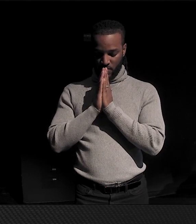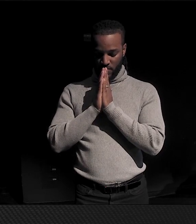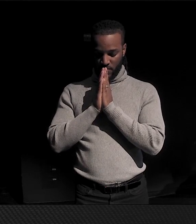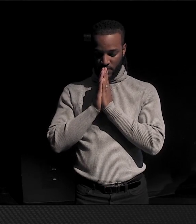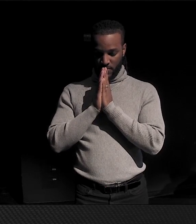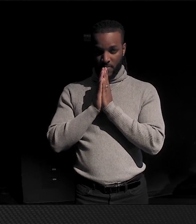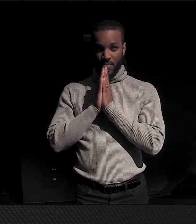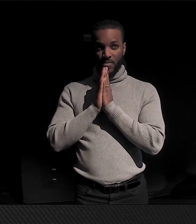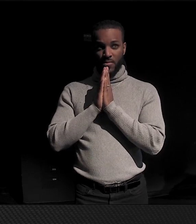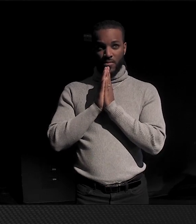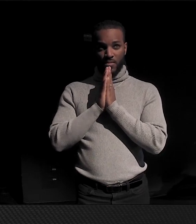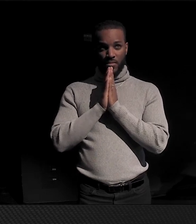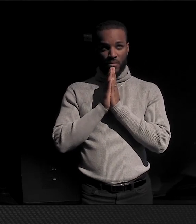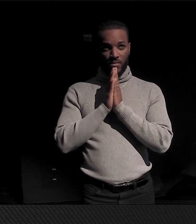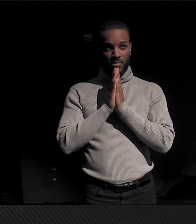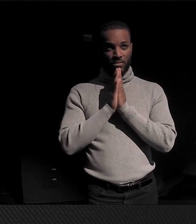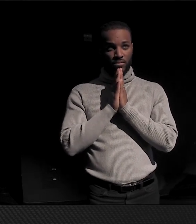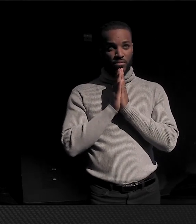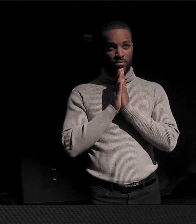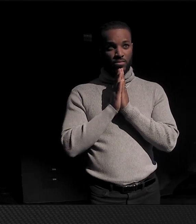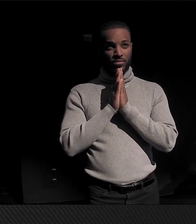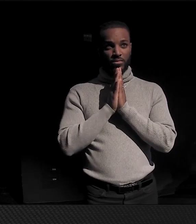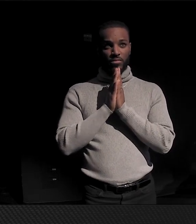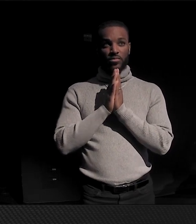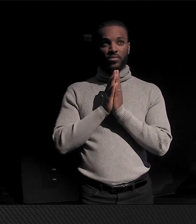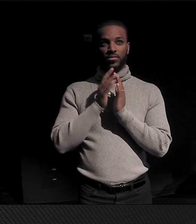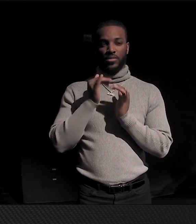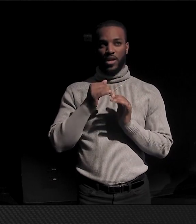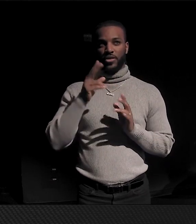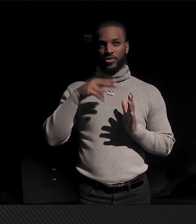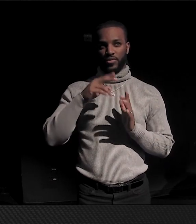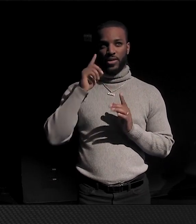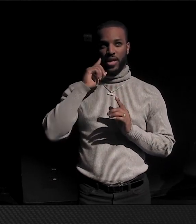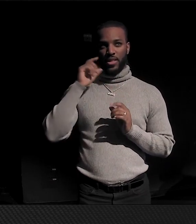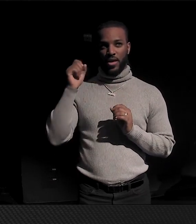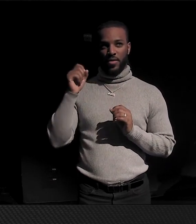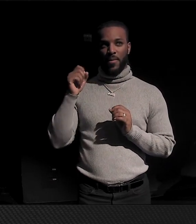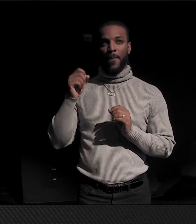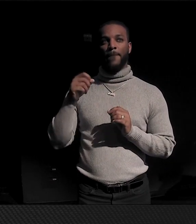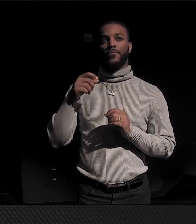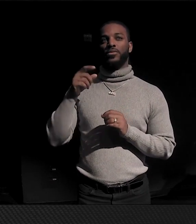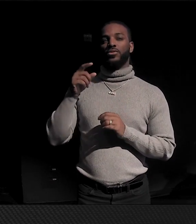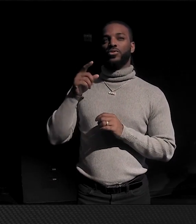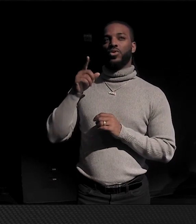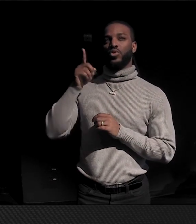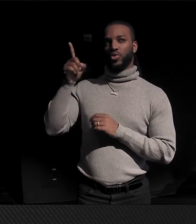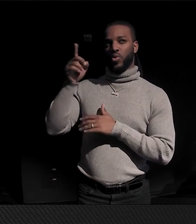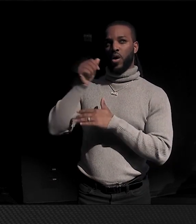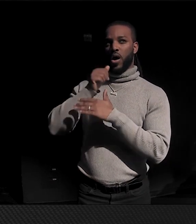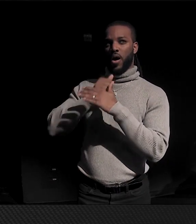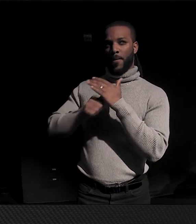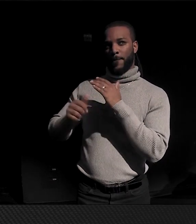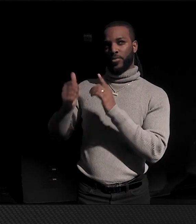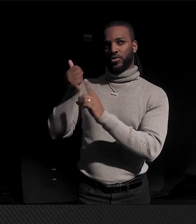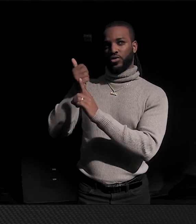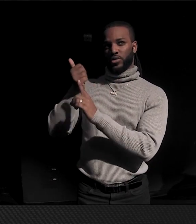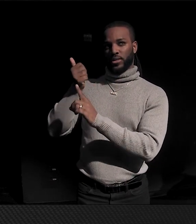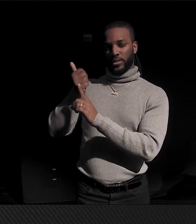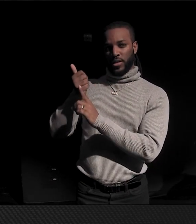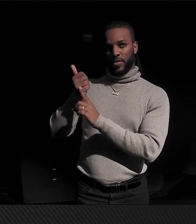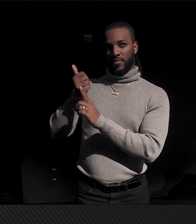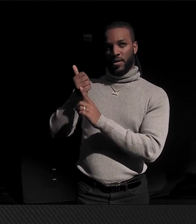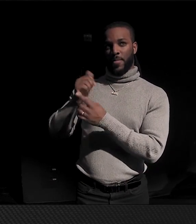And you, being found in appearance as a man, you humbled yourself by